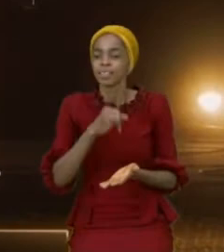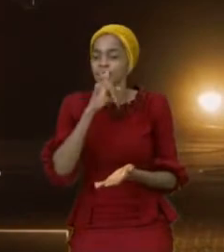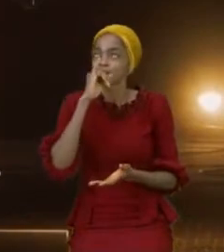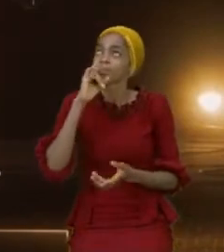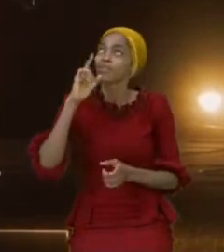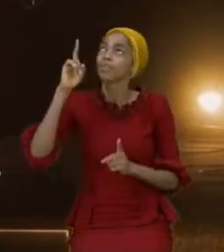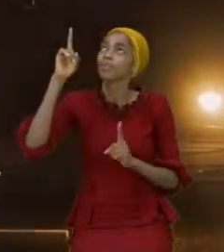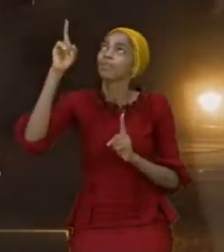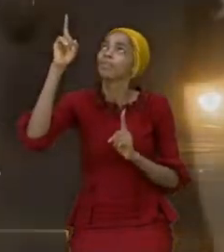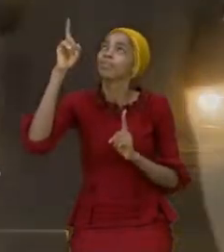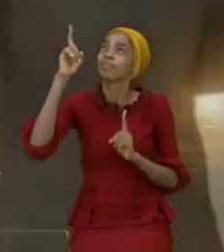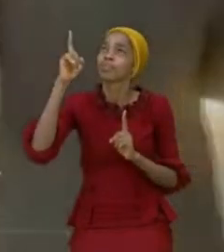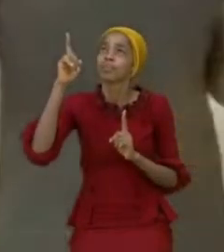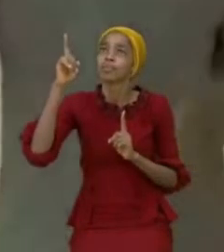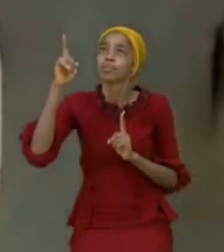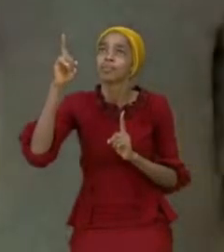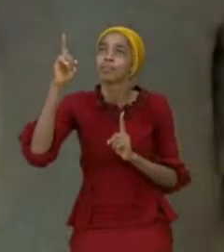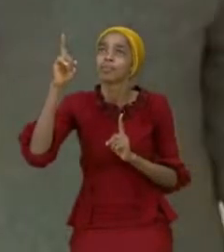Because it's you, Lord,